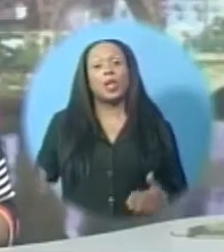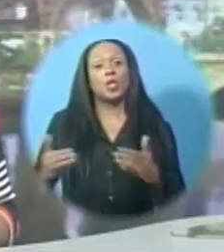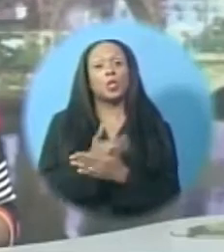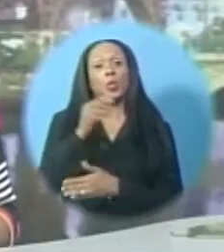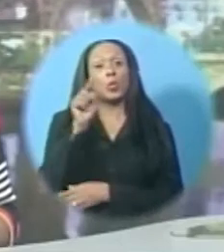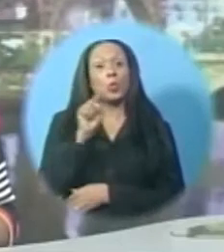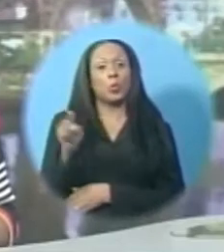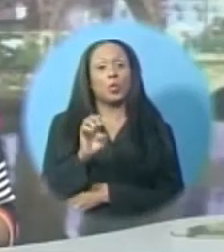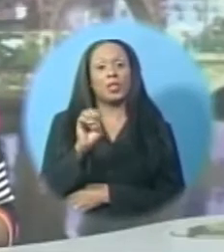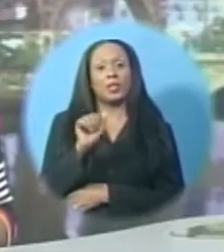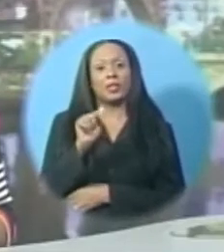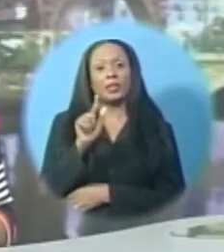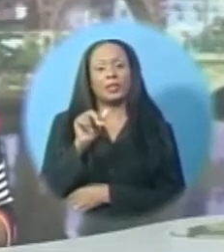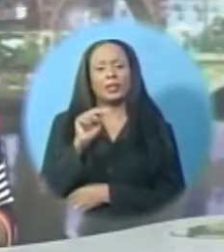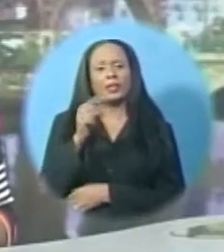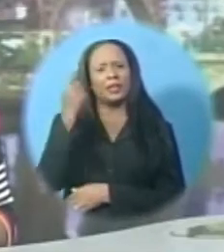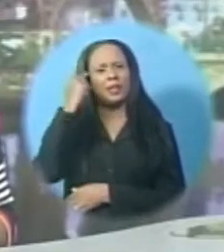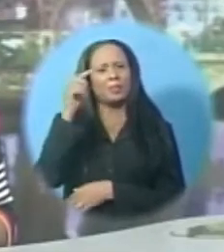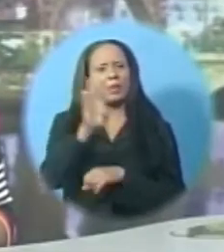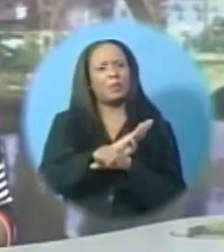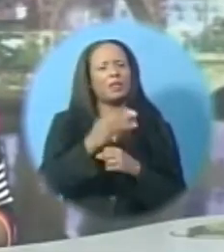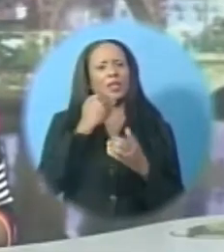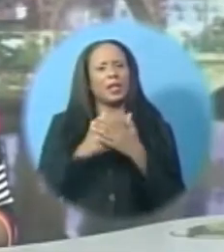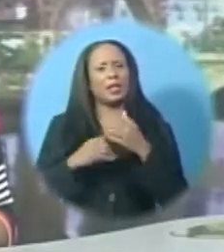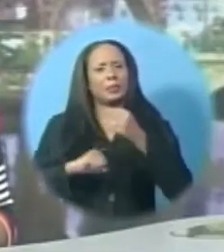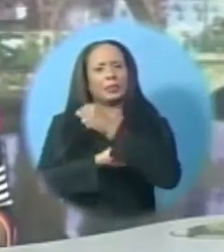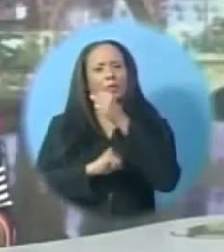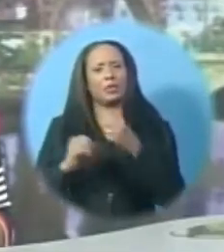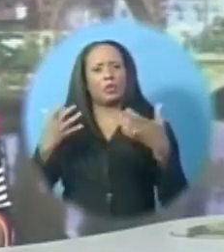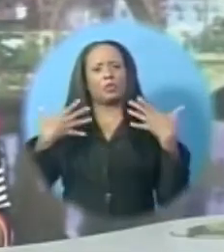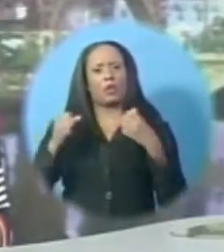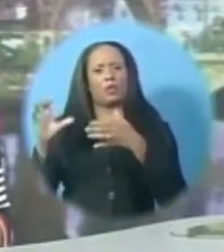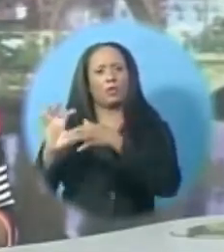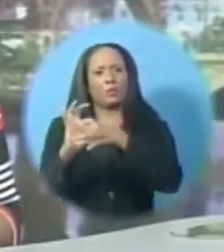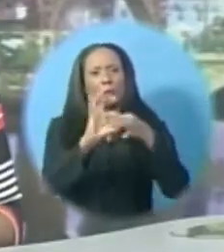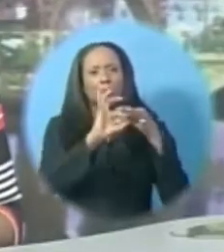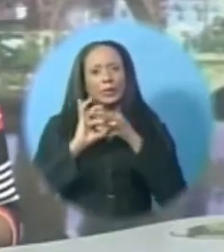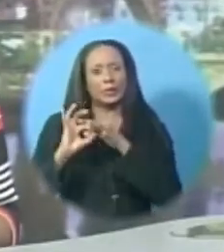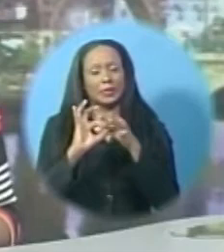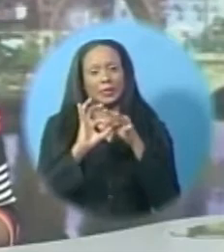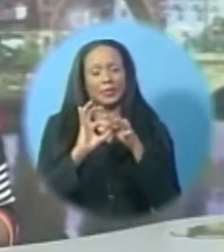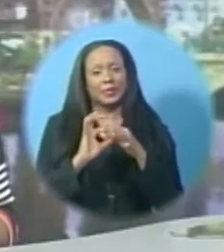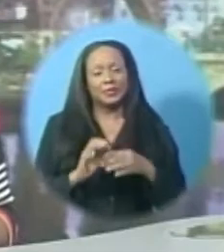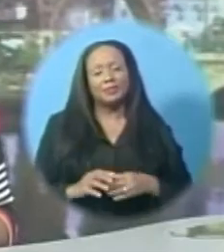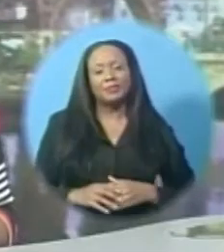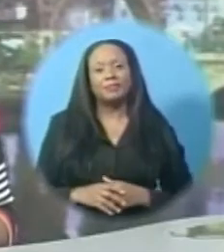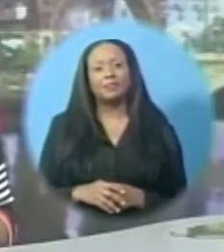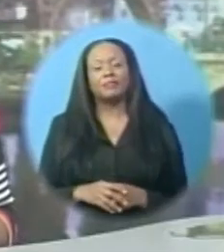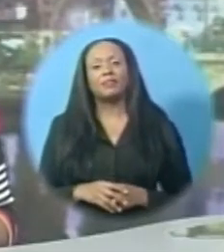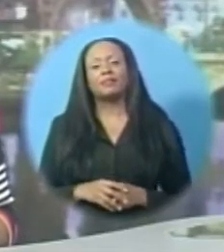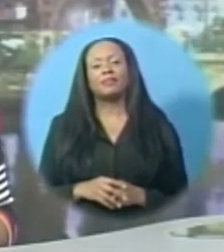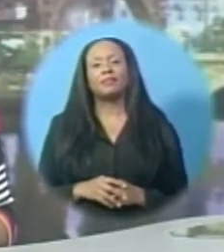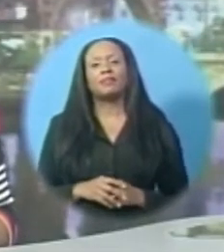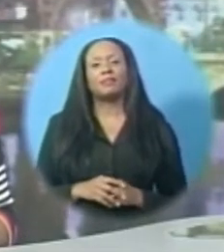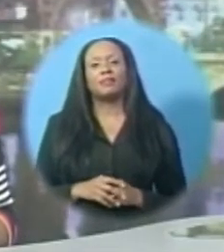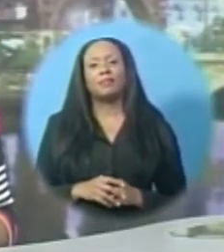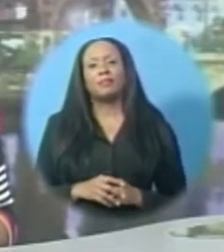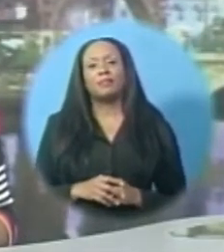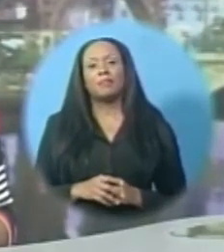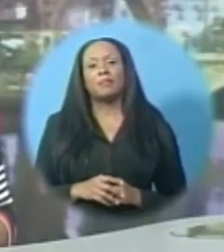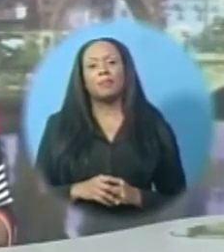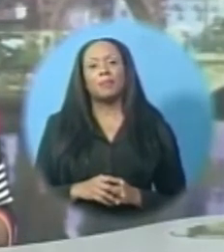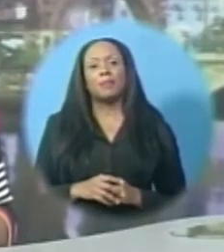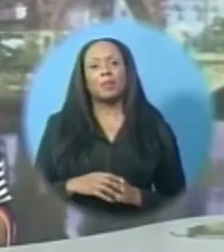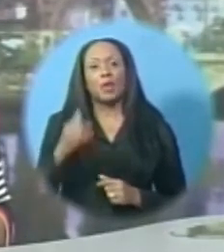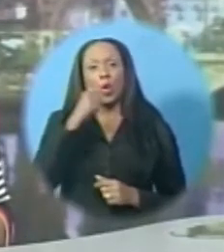8. England sees Barbados as a bridge to building relations with the wider Caribbean. Visiting Governor General Dame Patsy Reddy says